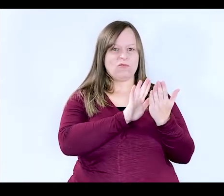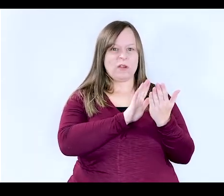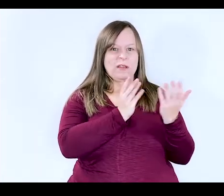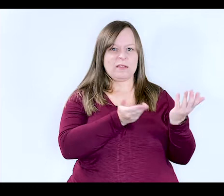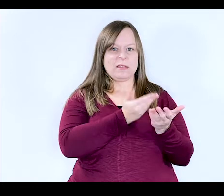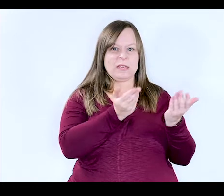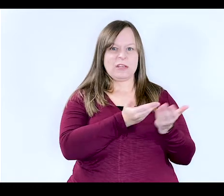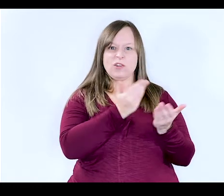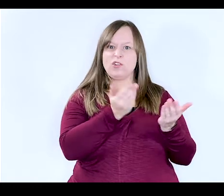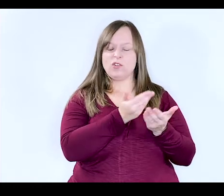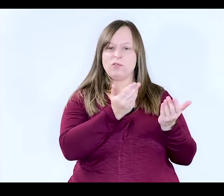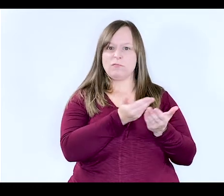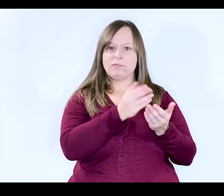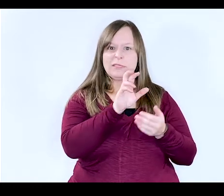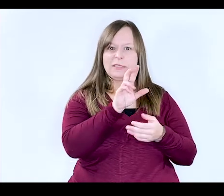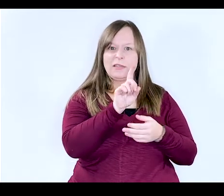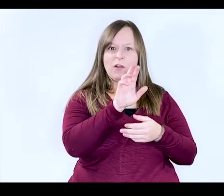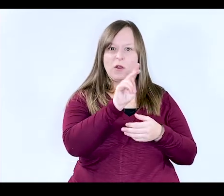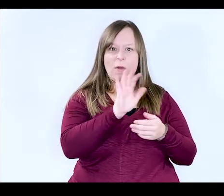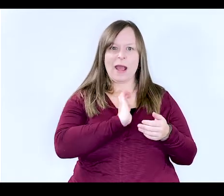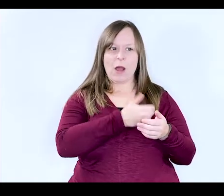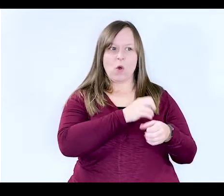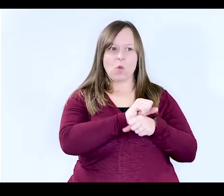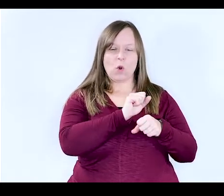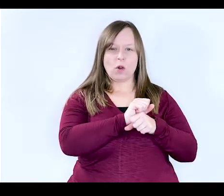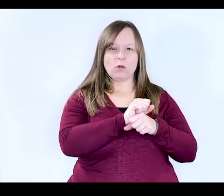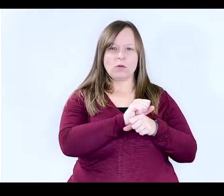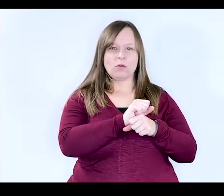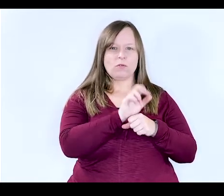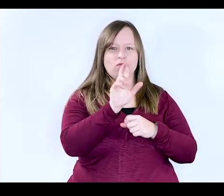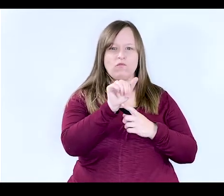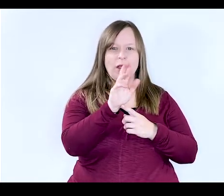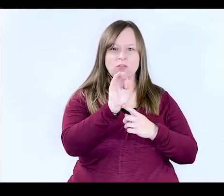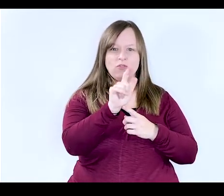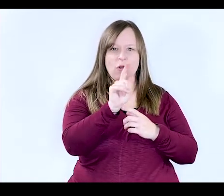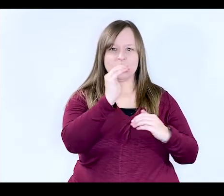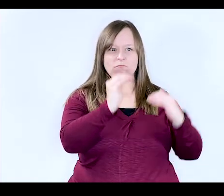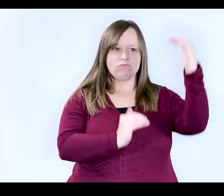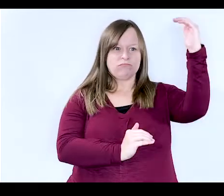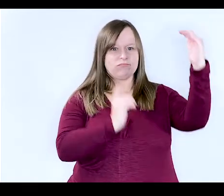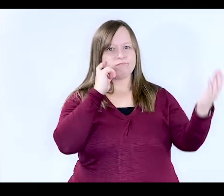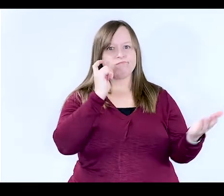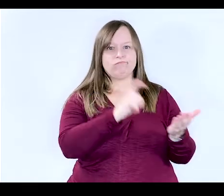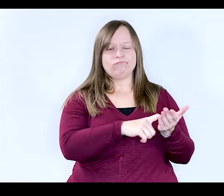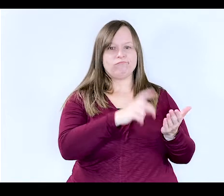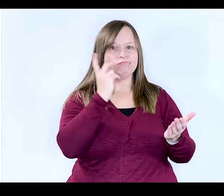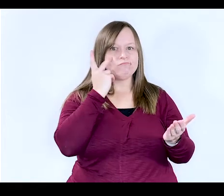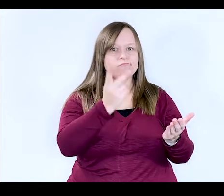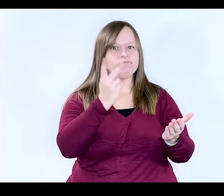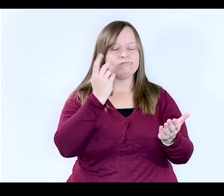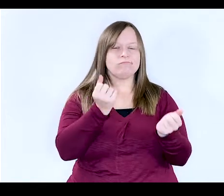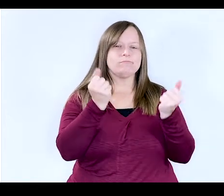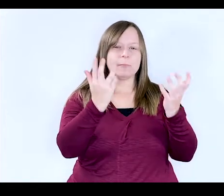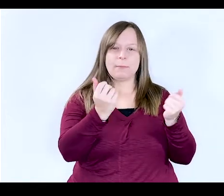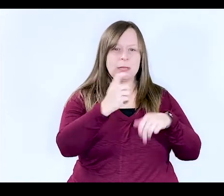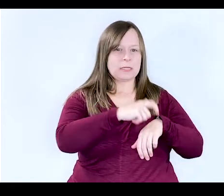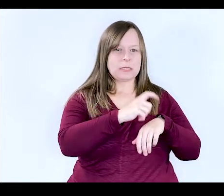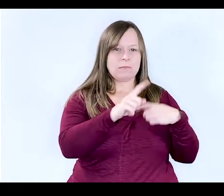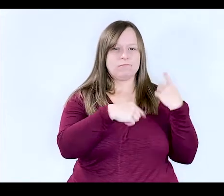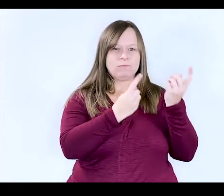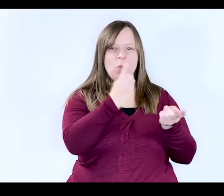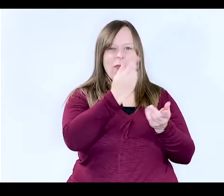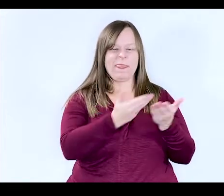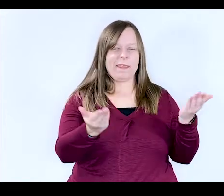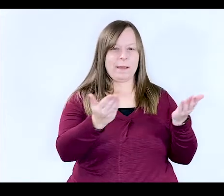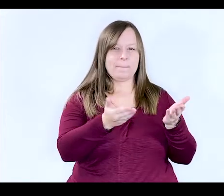our work here at Disability Rights New York, the racial inequalities that we've seen. One of the things